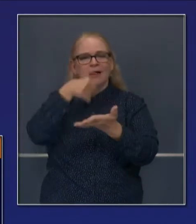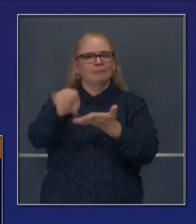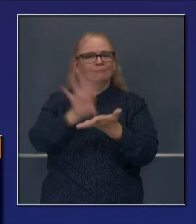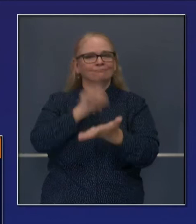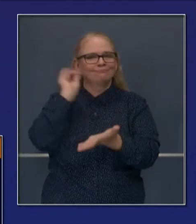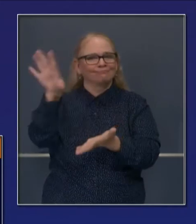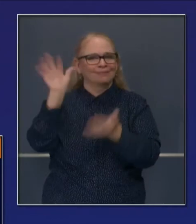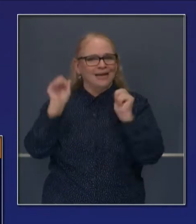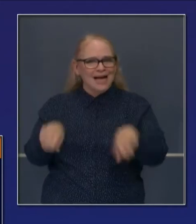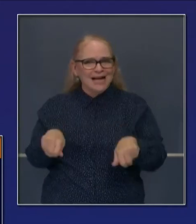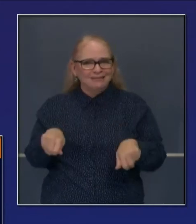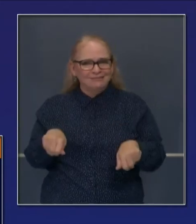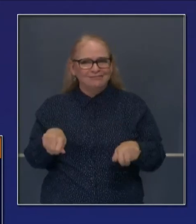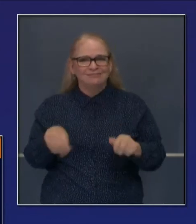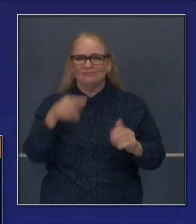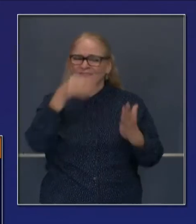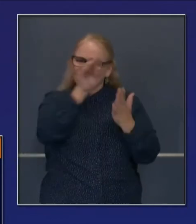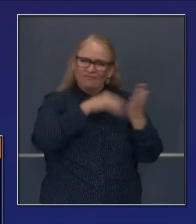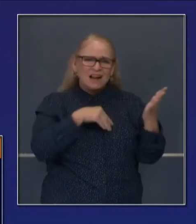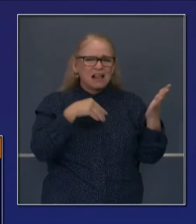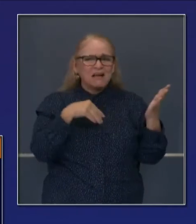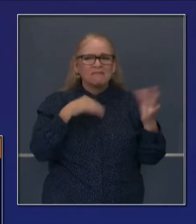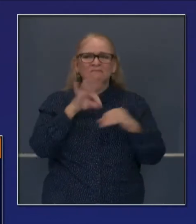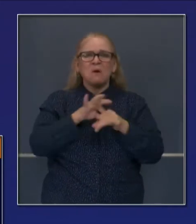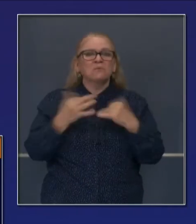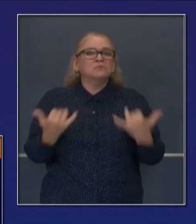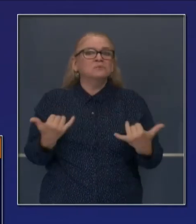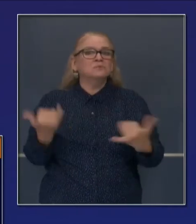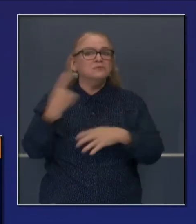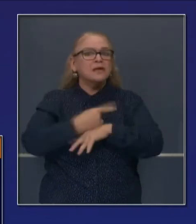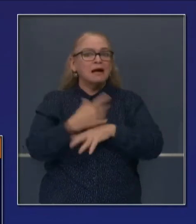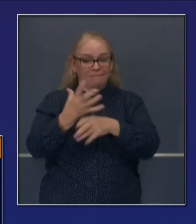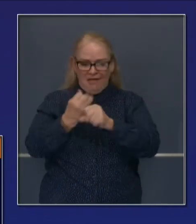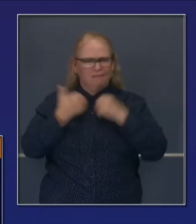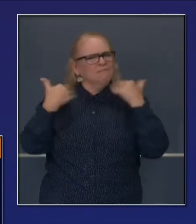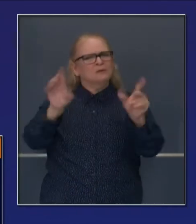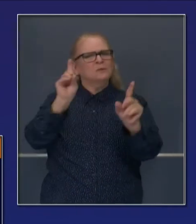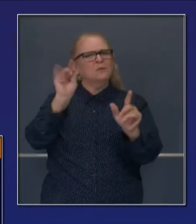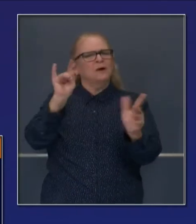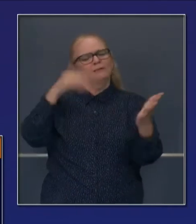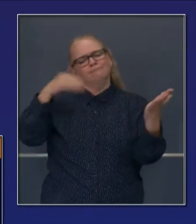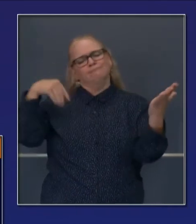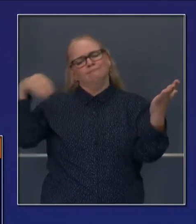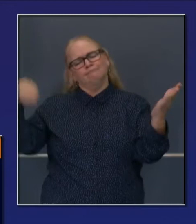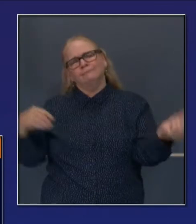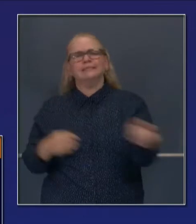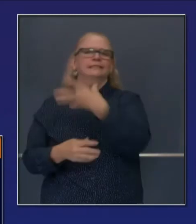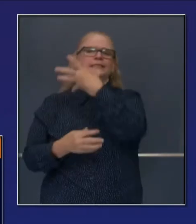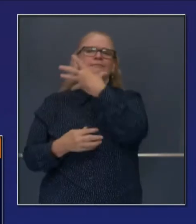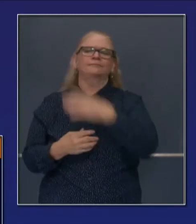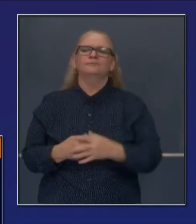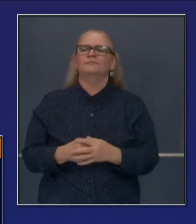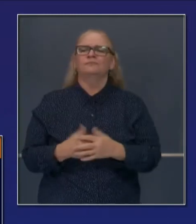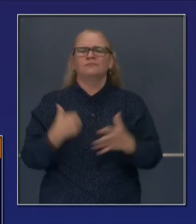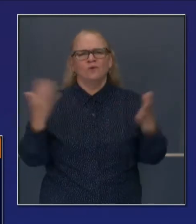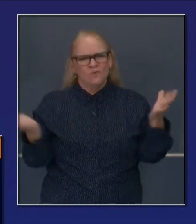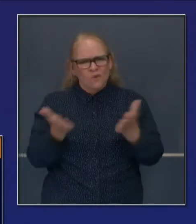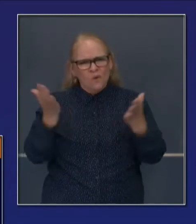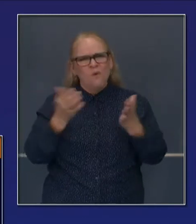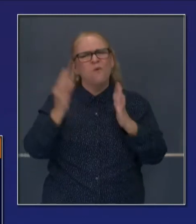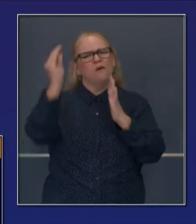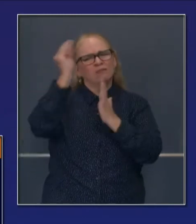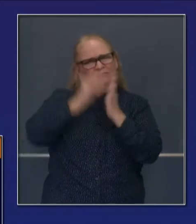starts today. And I want to remind people the importance, the imperative of voting, encourage people to do